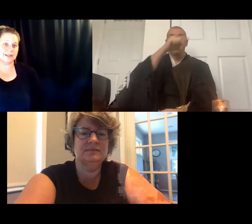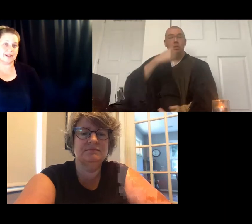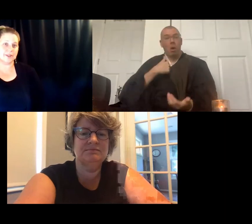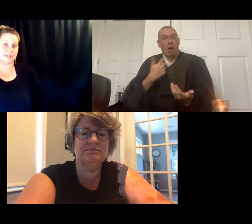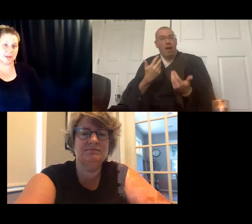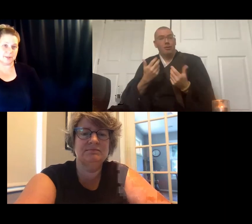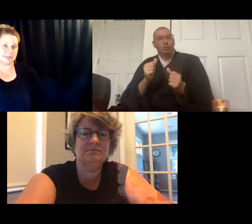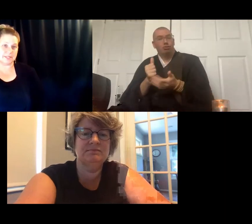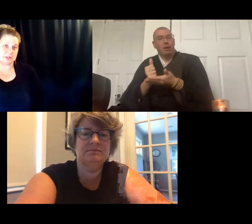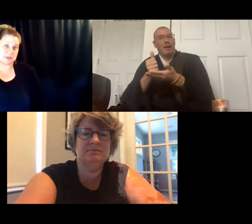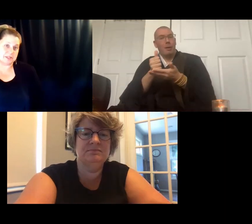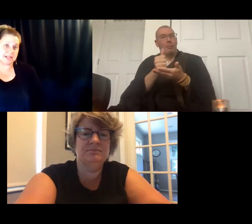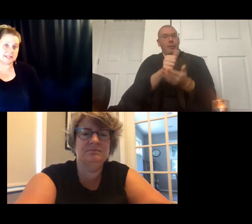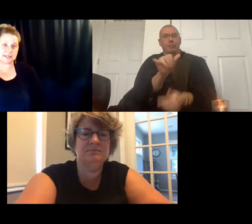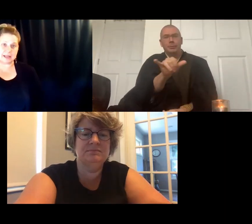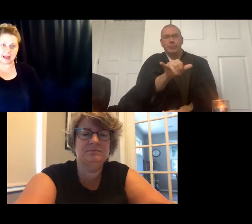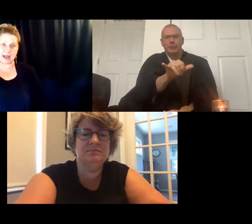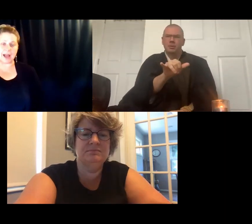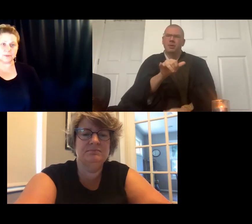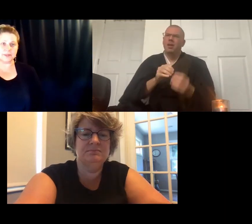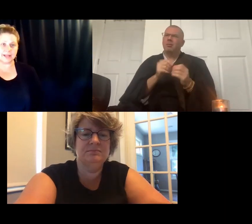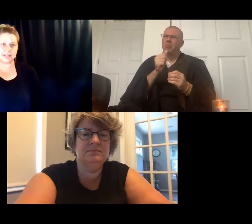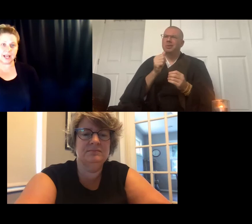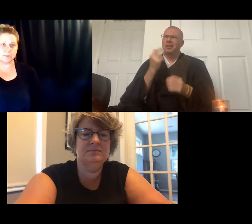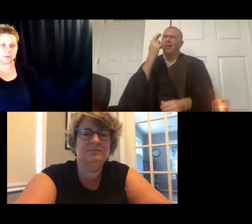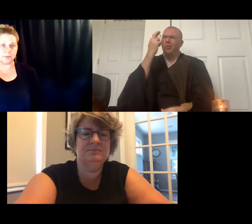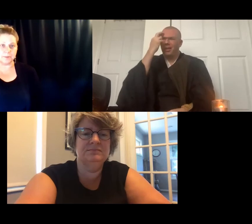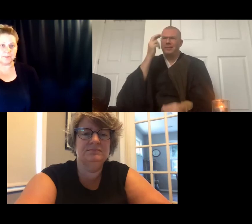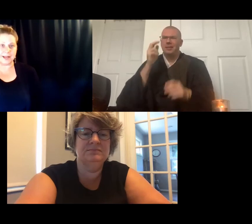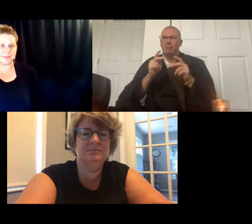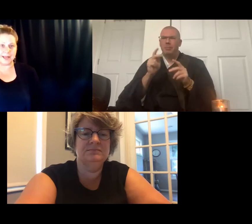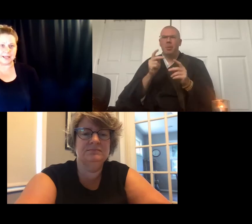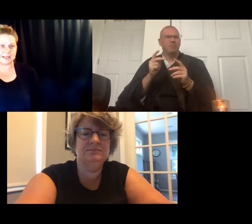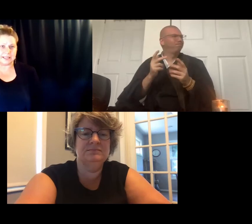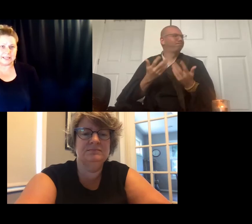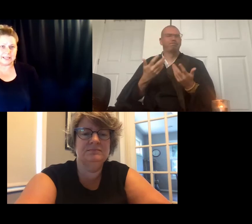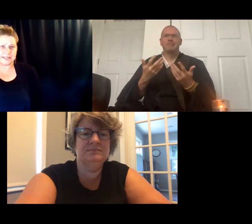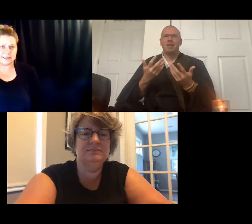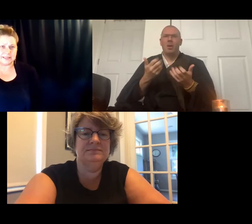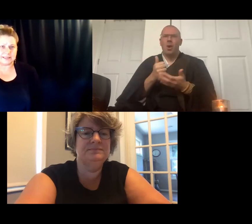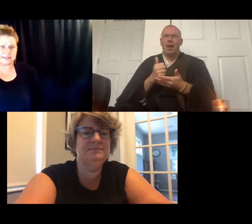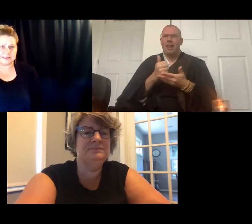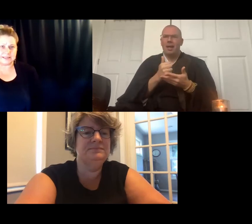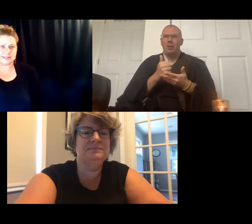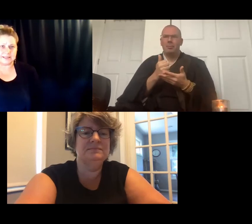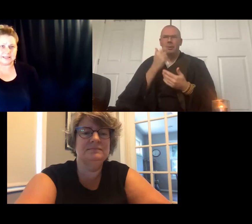work at other temples and centers? And I said, yeah, I would like to help people. But I'm like,